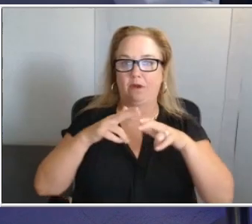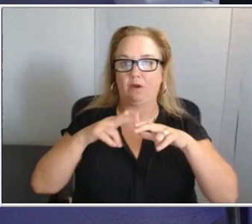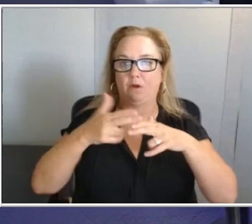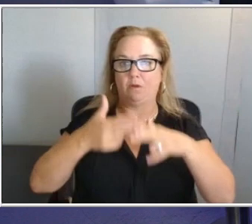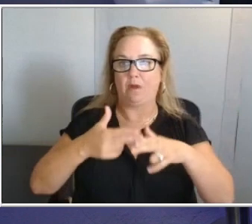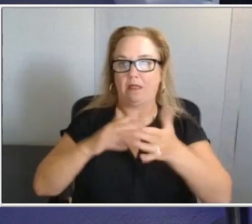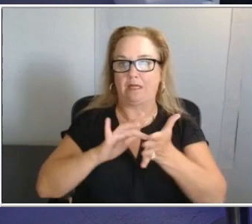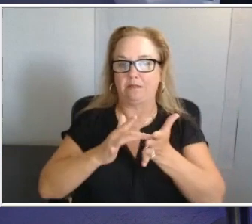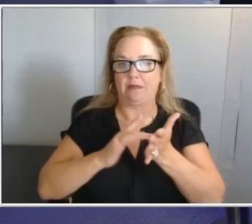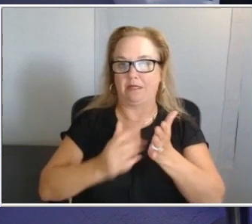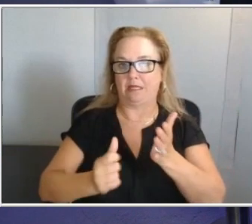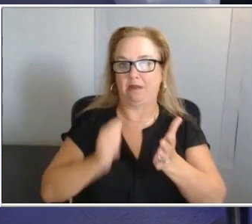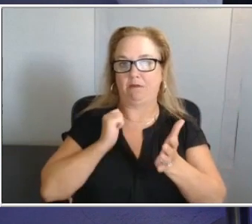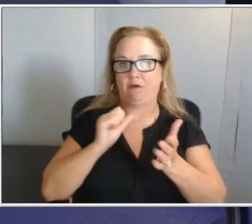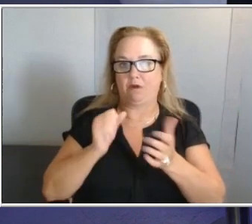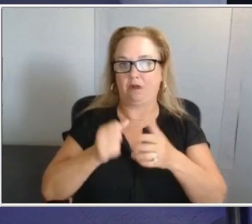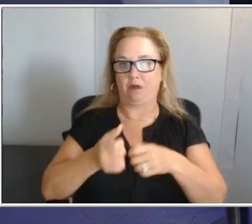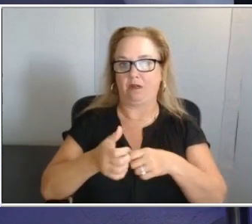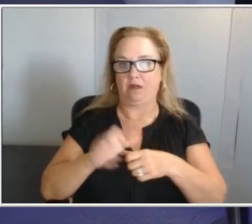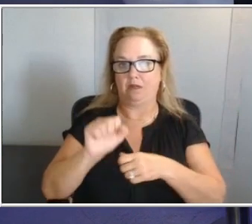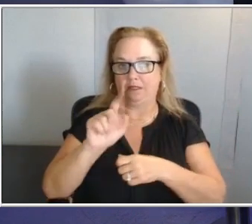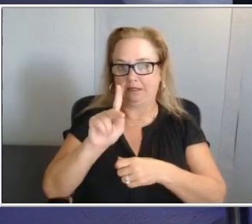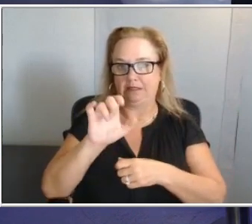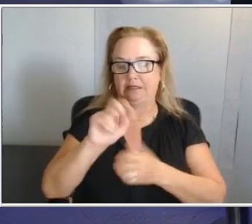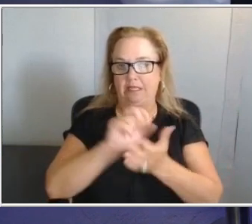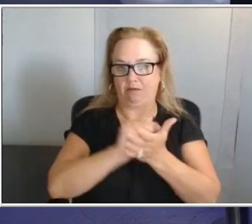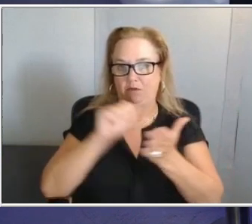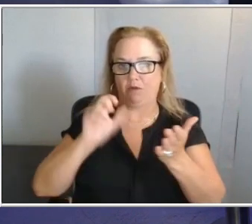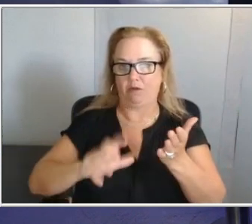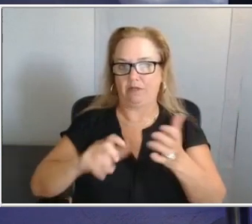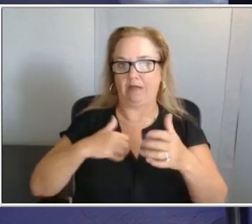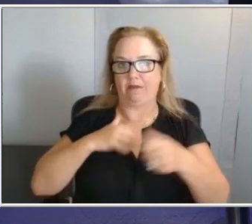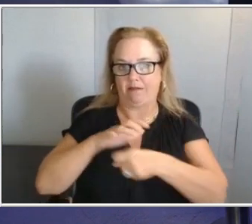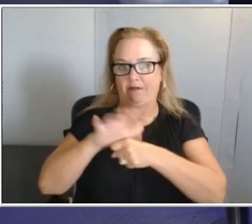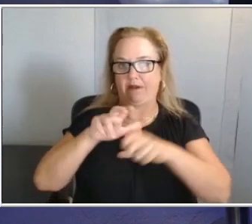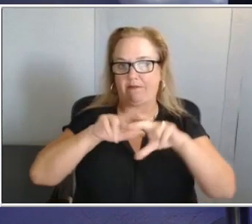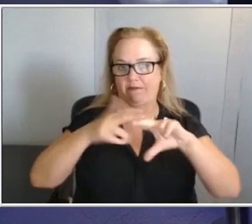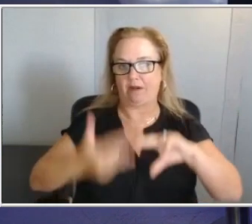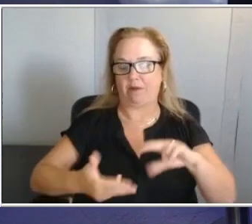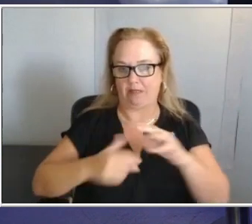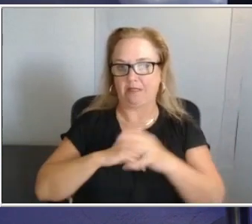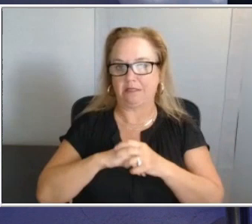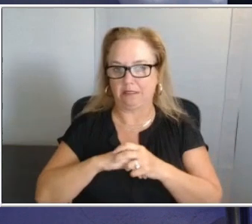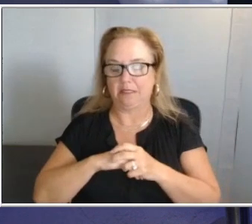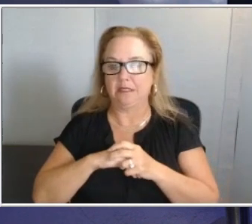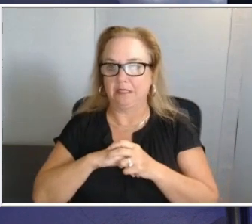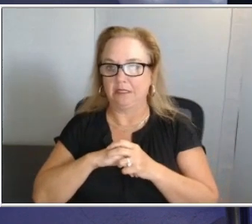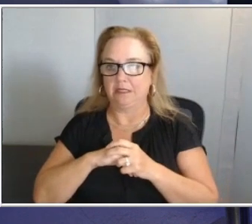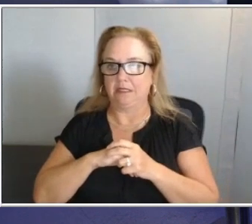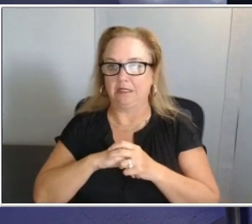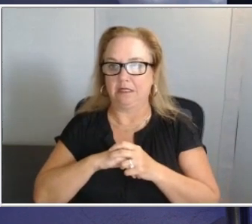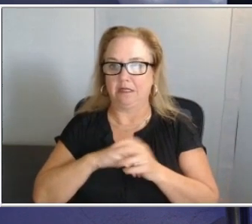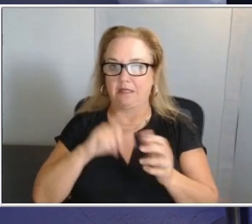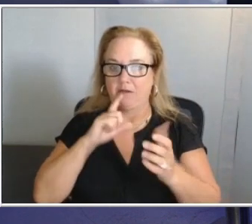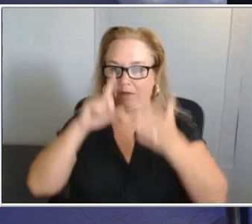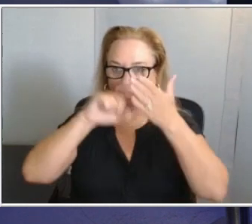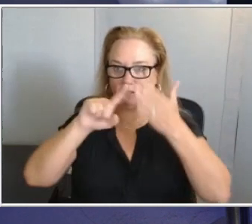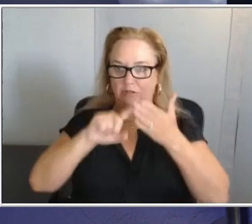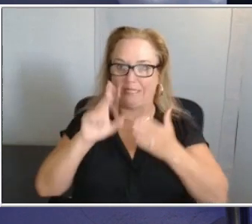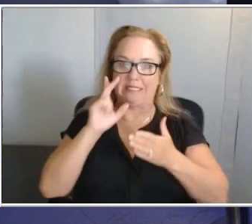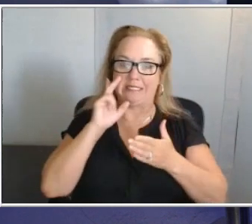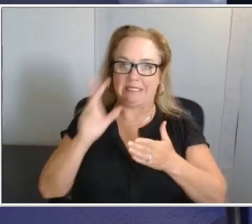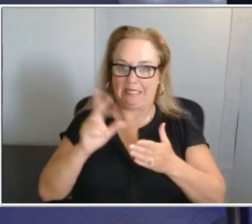won't cover skin removal for weight loss? They will. They have to have enough of a weight loss. Got it. So they really check and see.